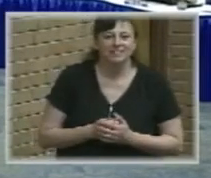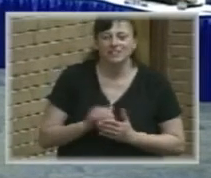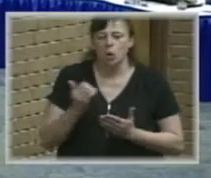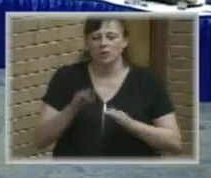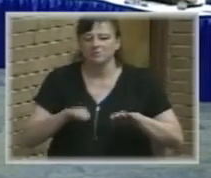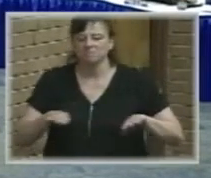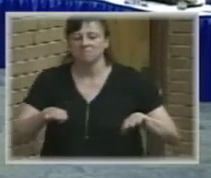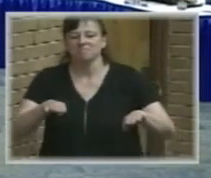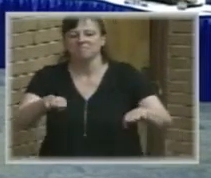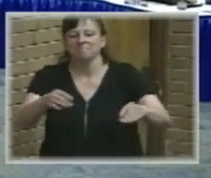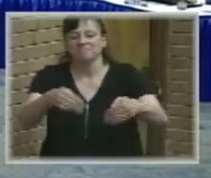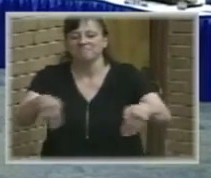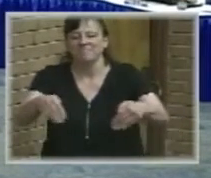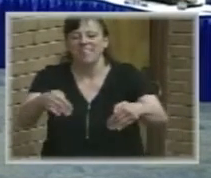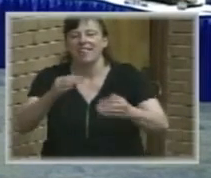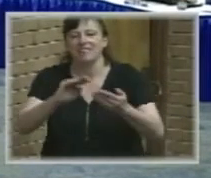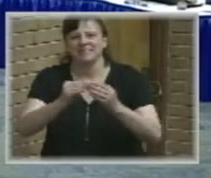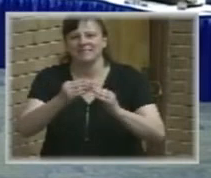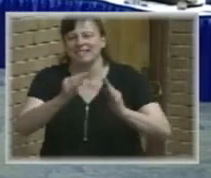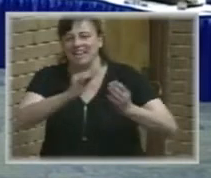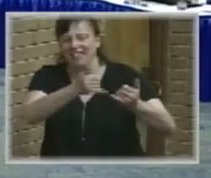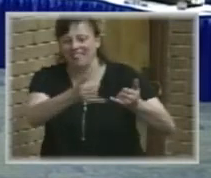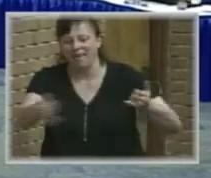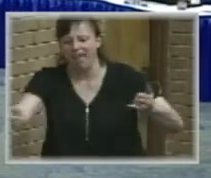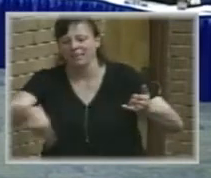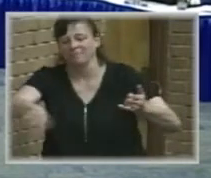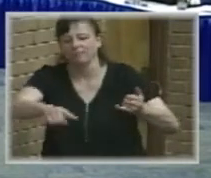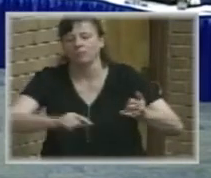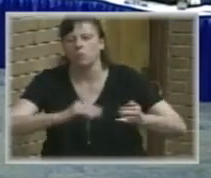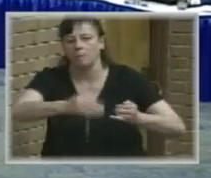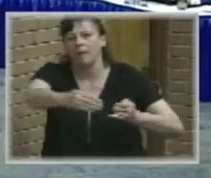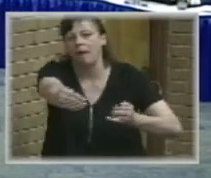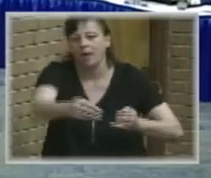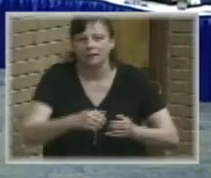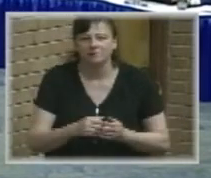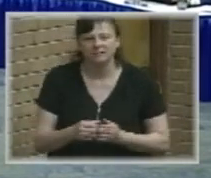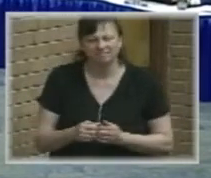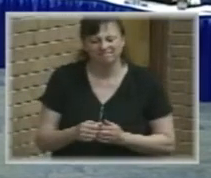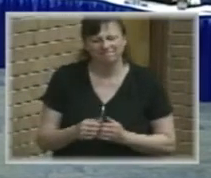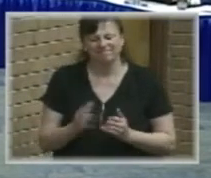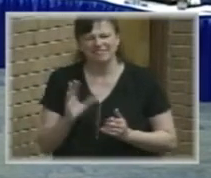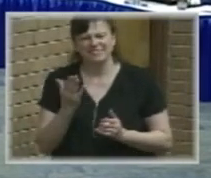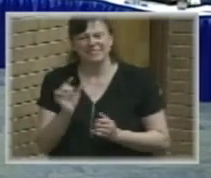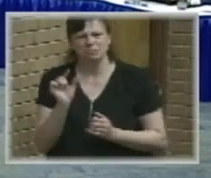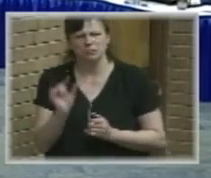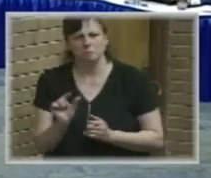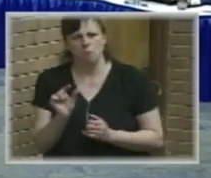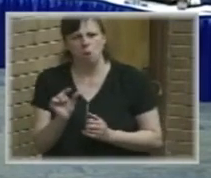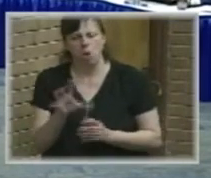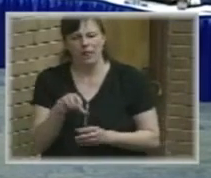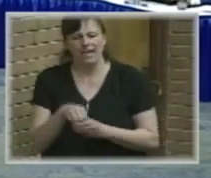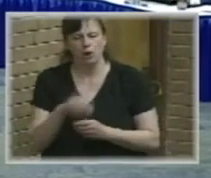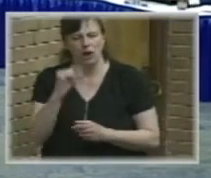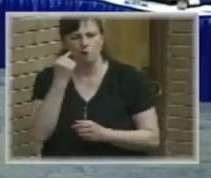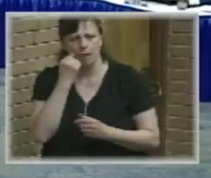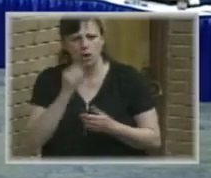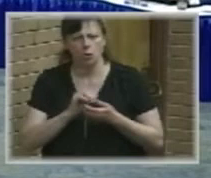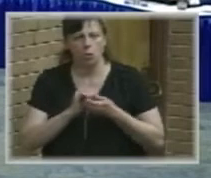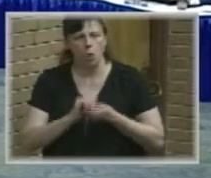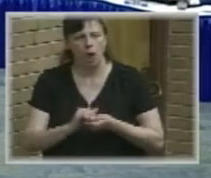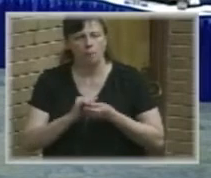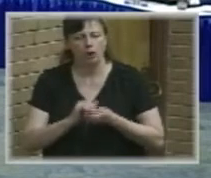at the city line. So that was, those are small intergovernmental cooperative efforts,